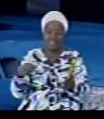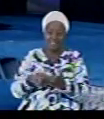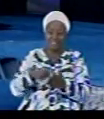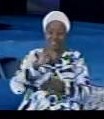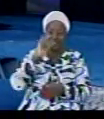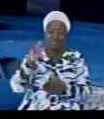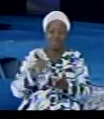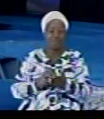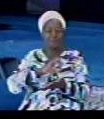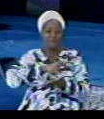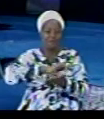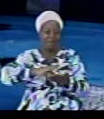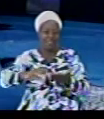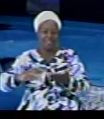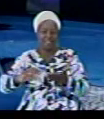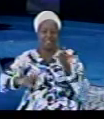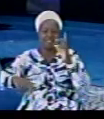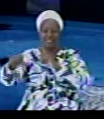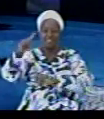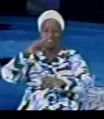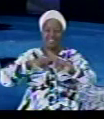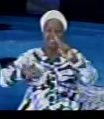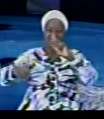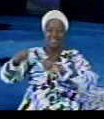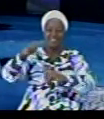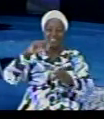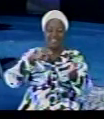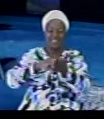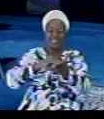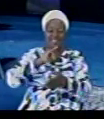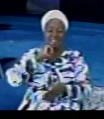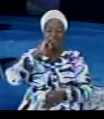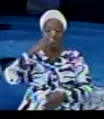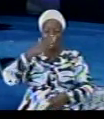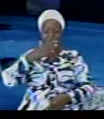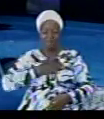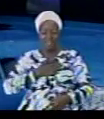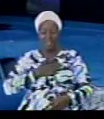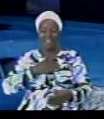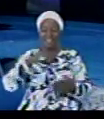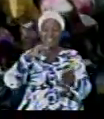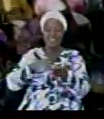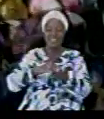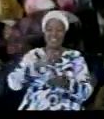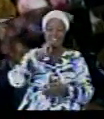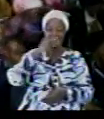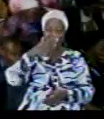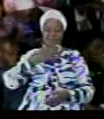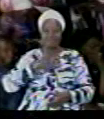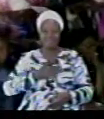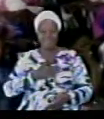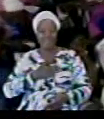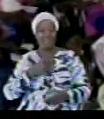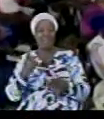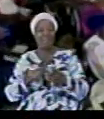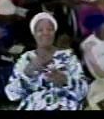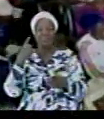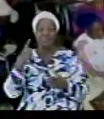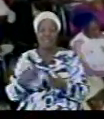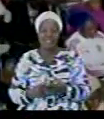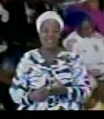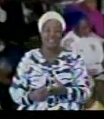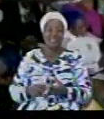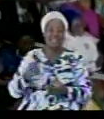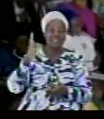verse. It is mine. It is mine. Then shall